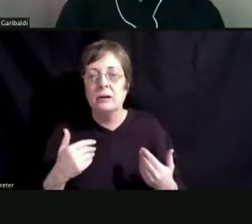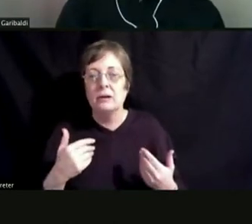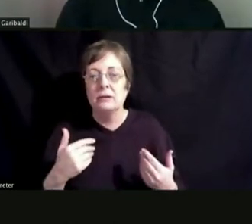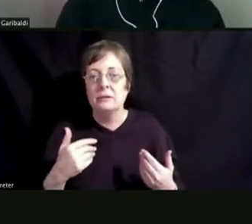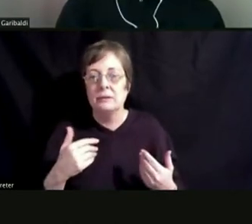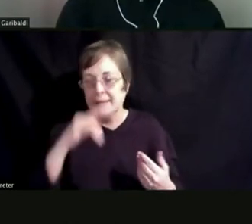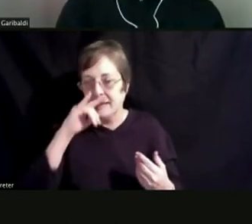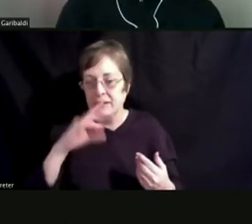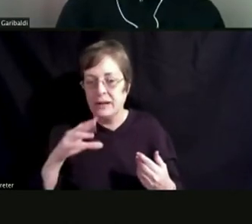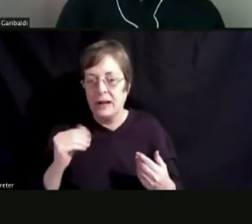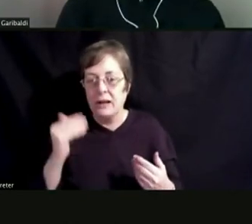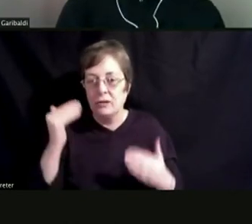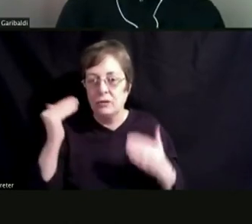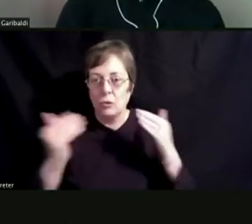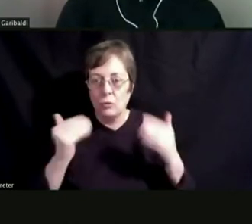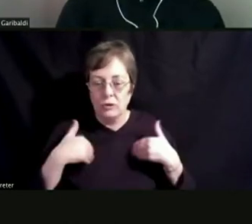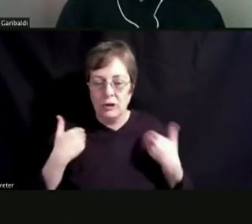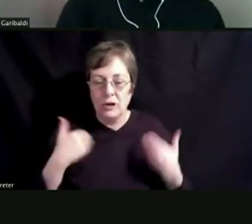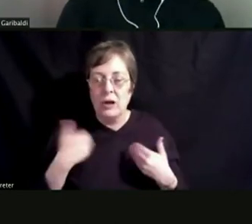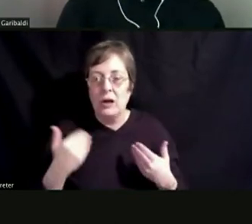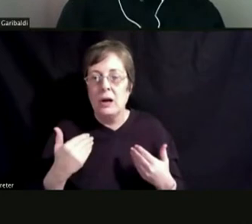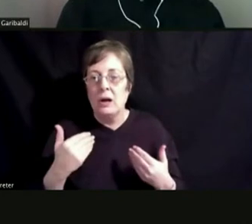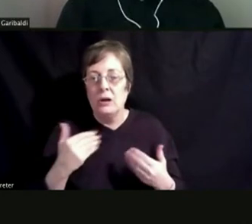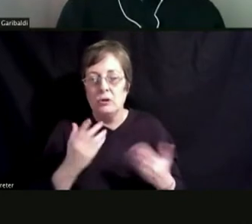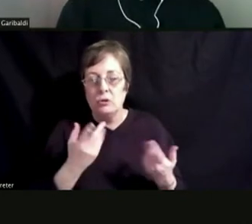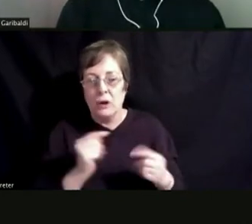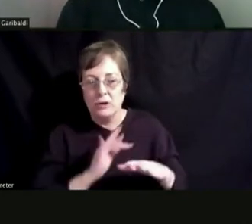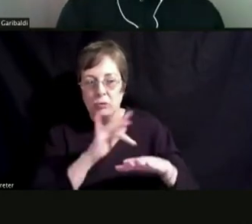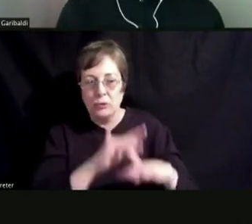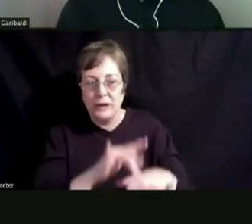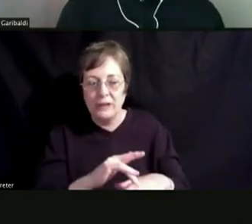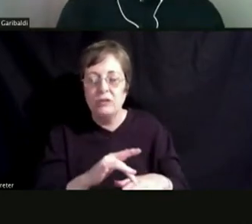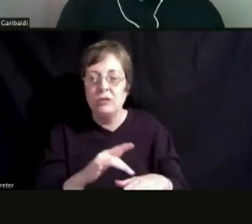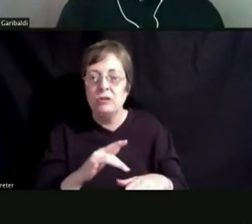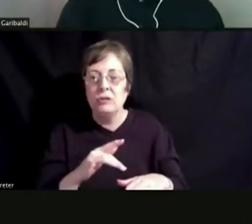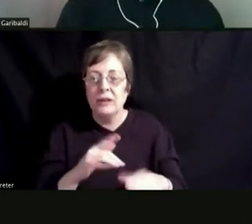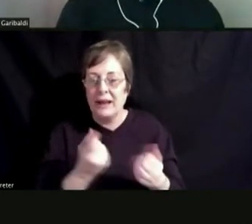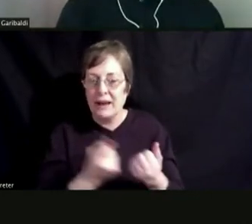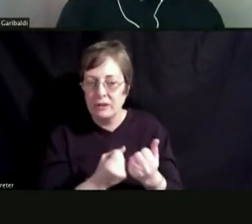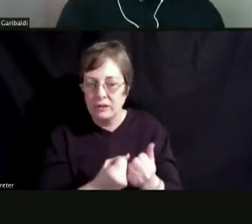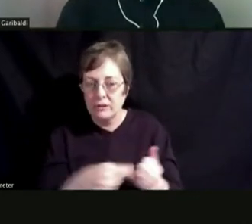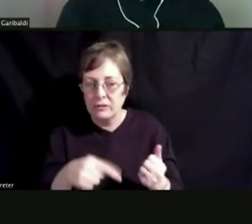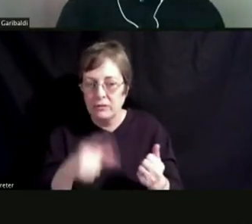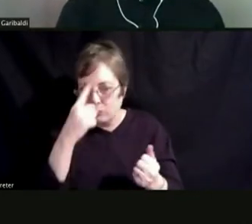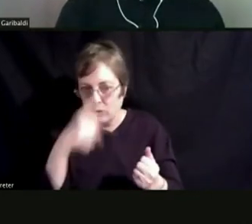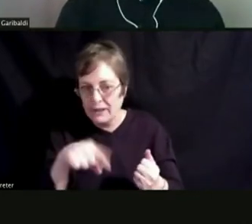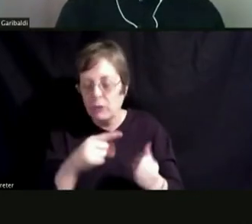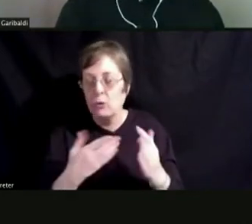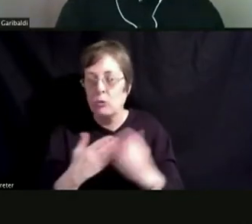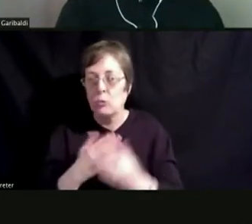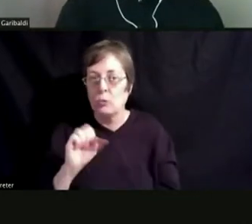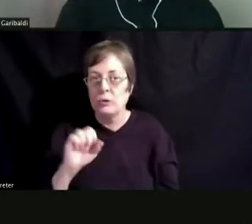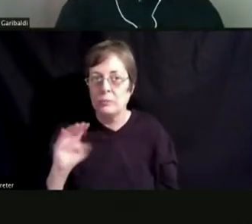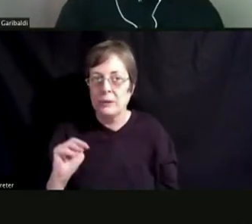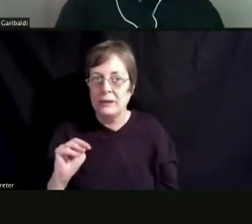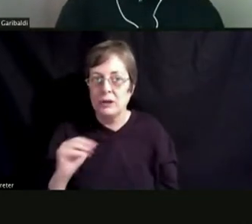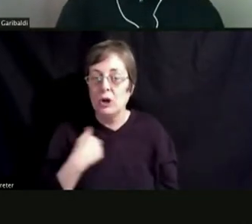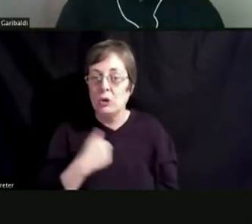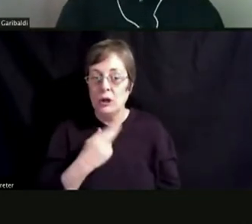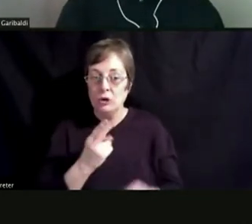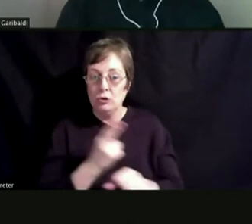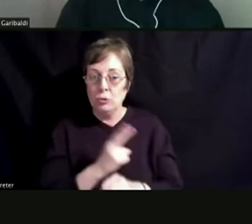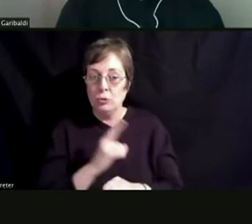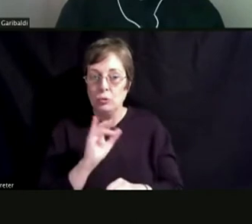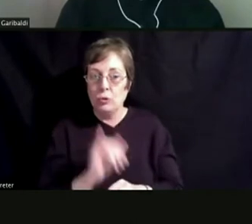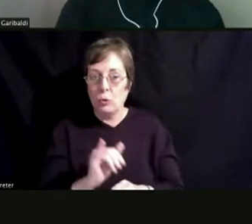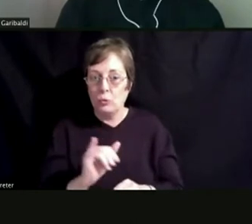different advocacy through social media. And we're using these platforms to also